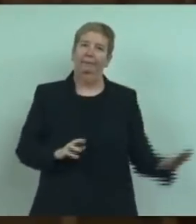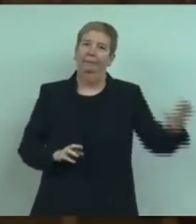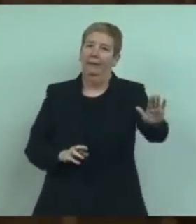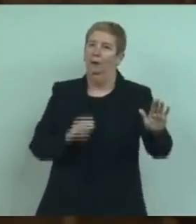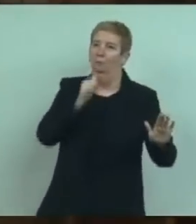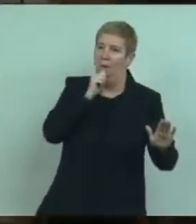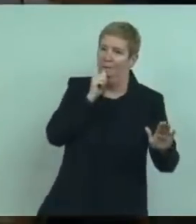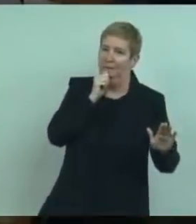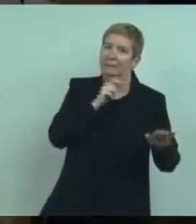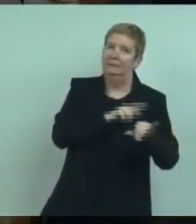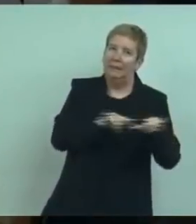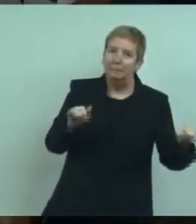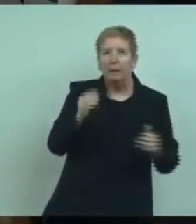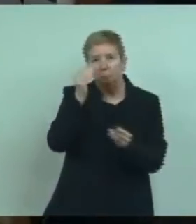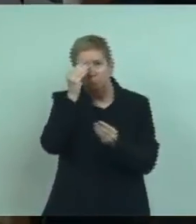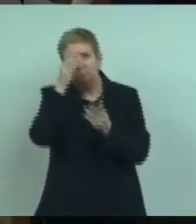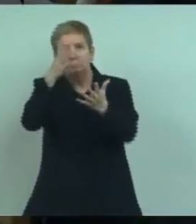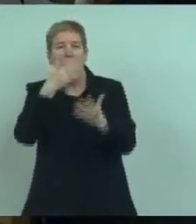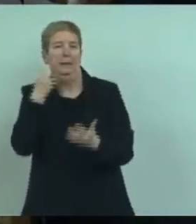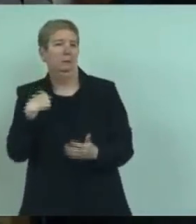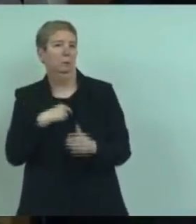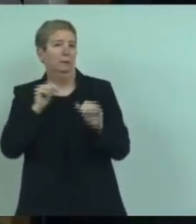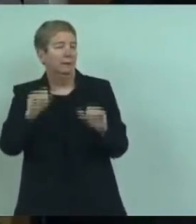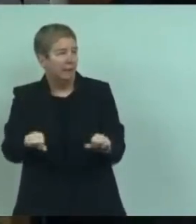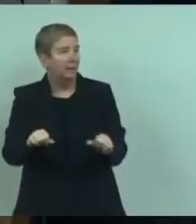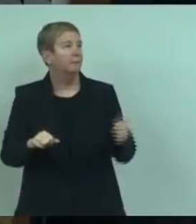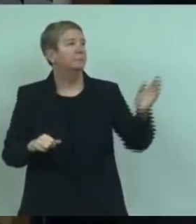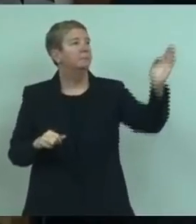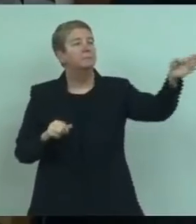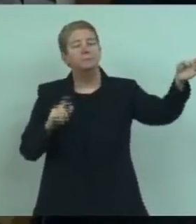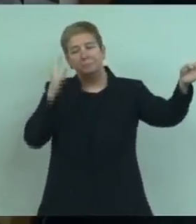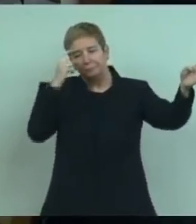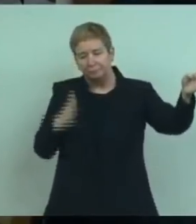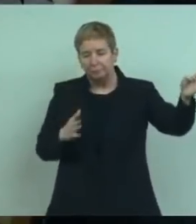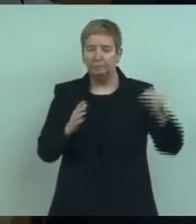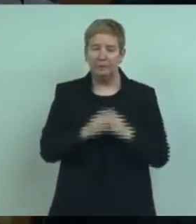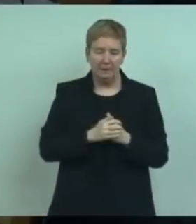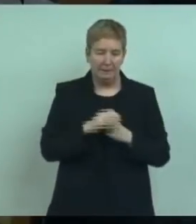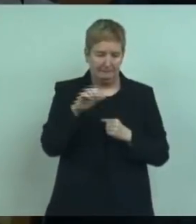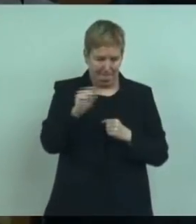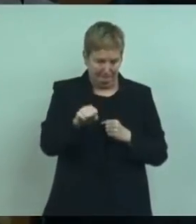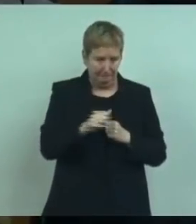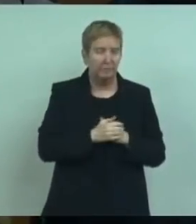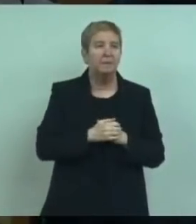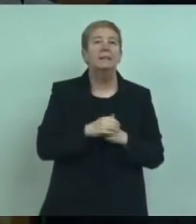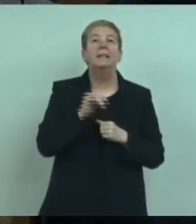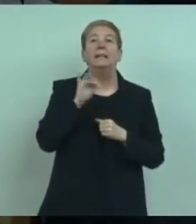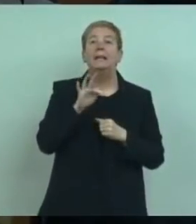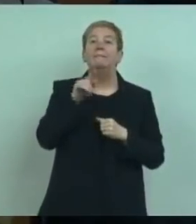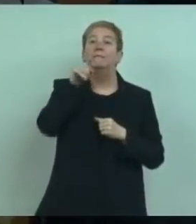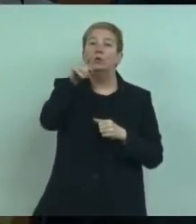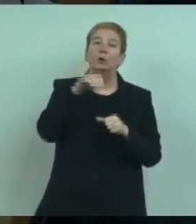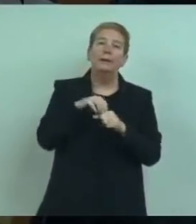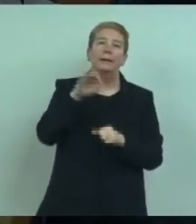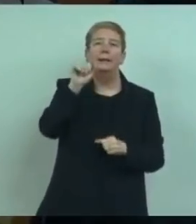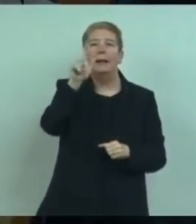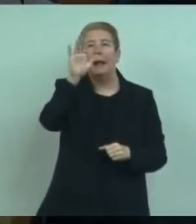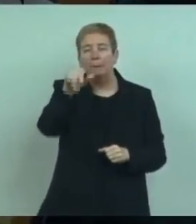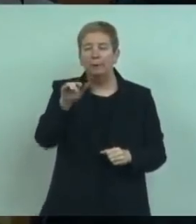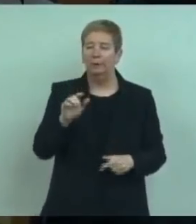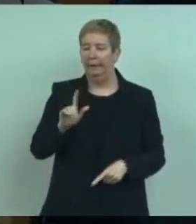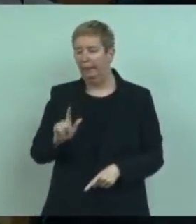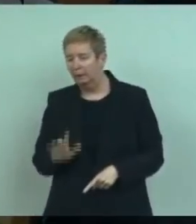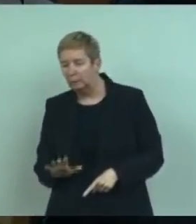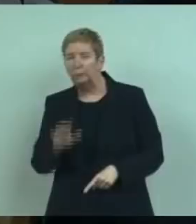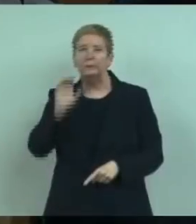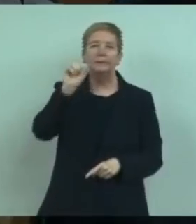exactly right. And just for New Mexicans who when you're in Albuquerque and Las Cruces and Santa